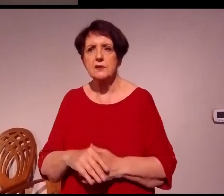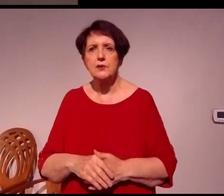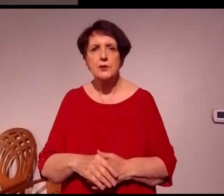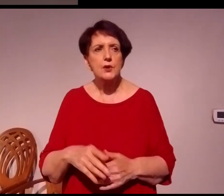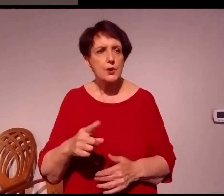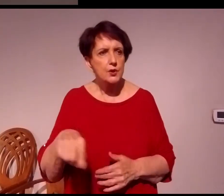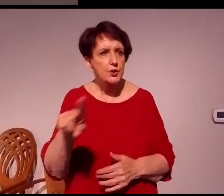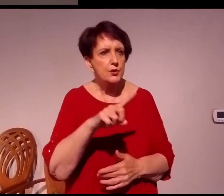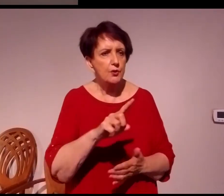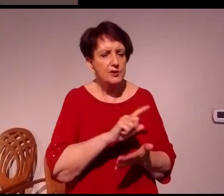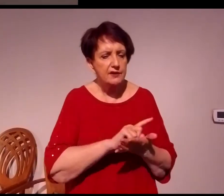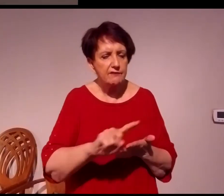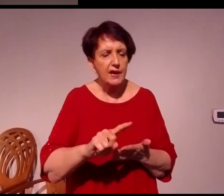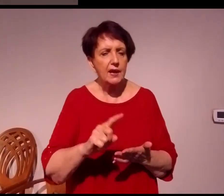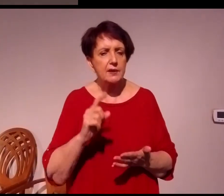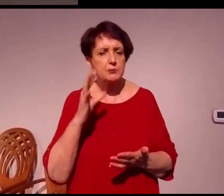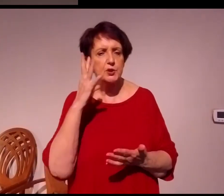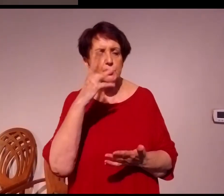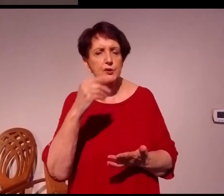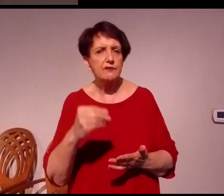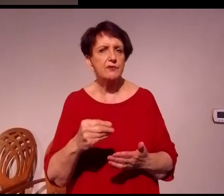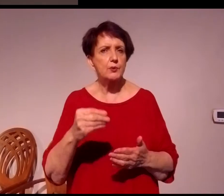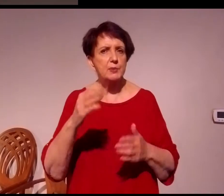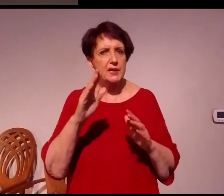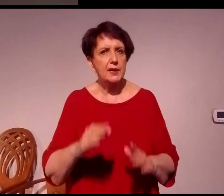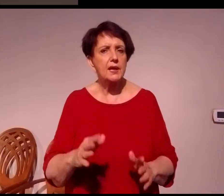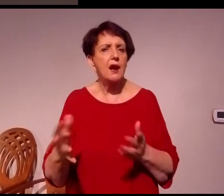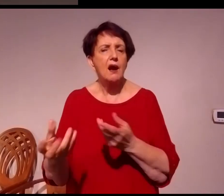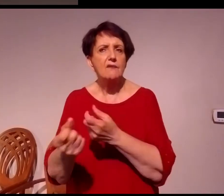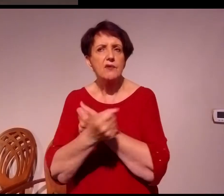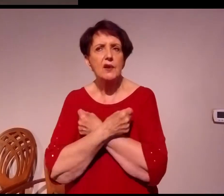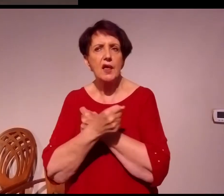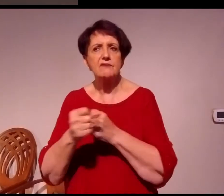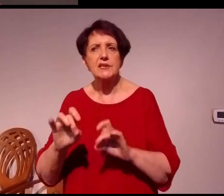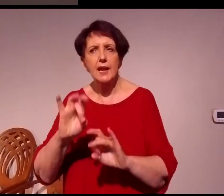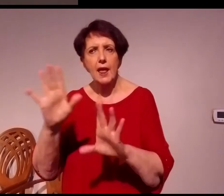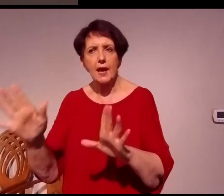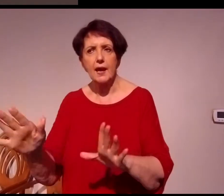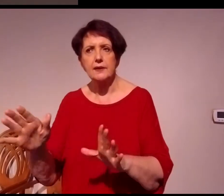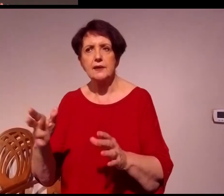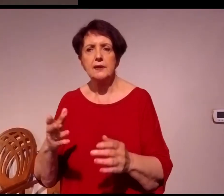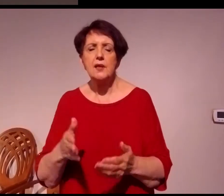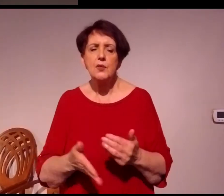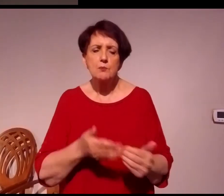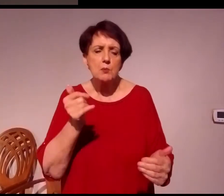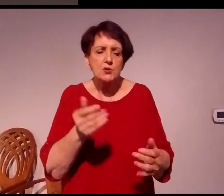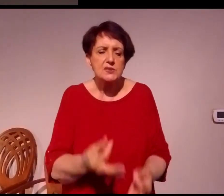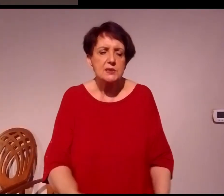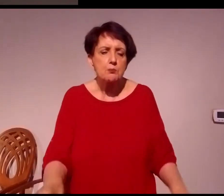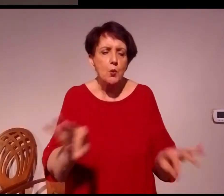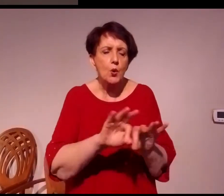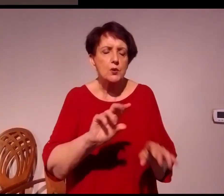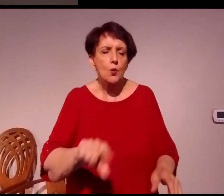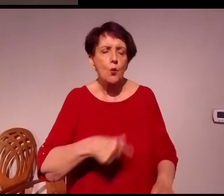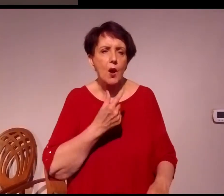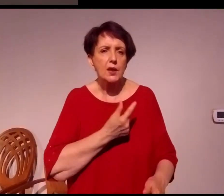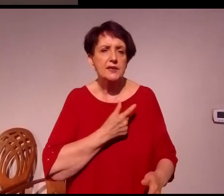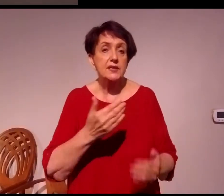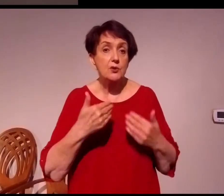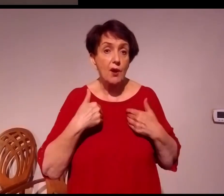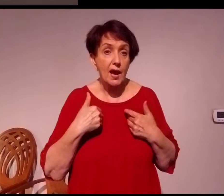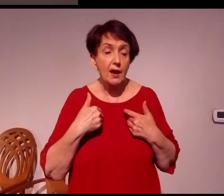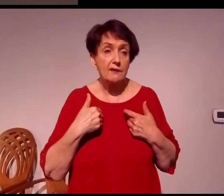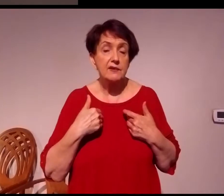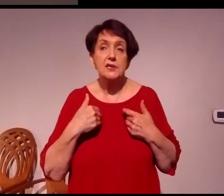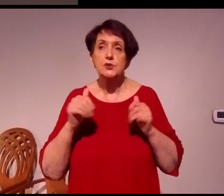light. The fundamental, absolutely most important quality that you have is your ability